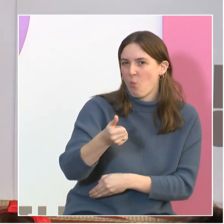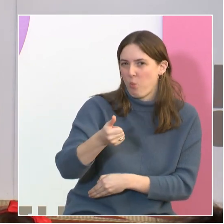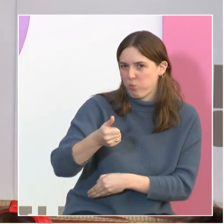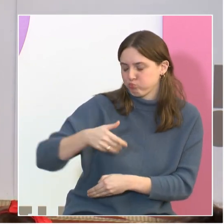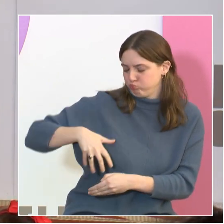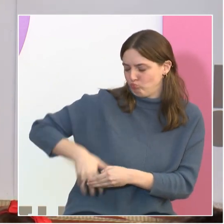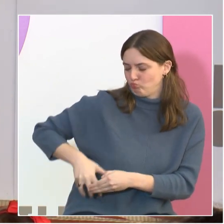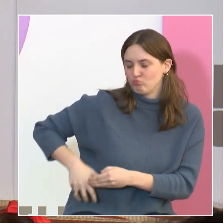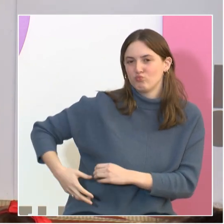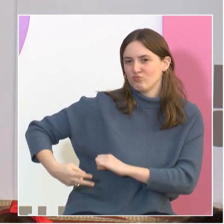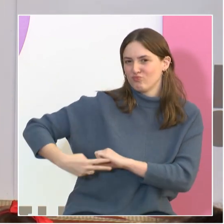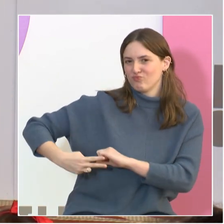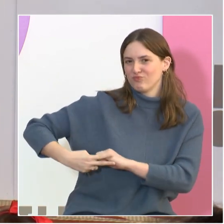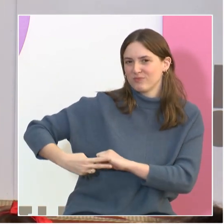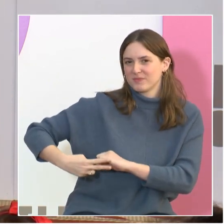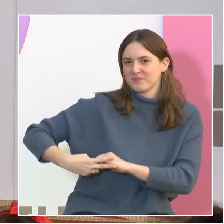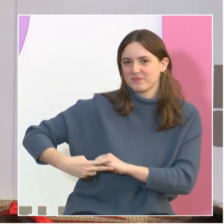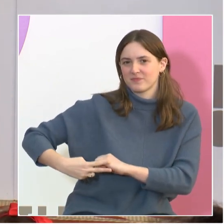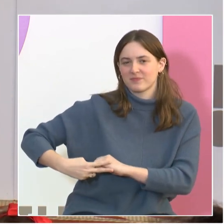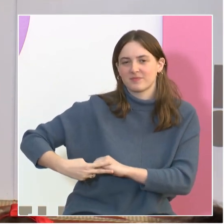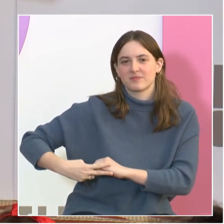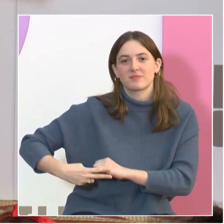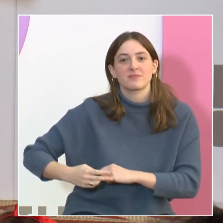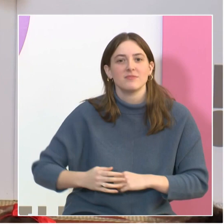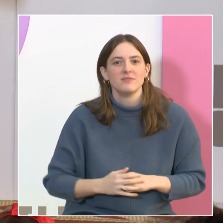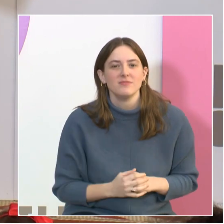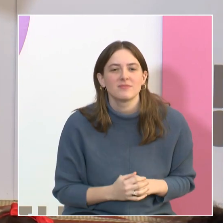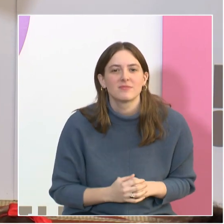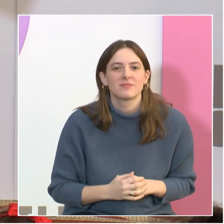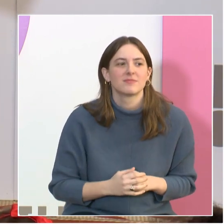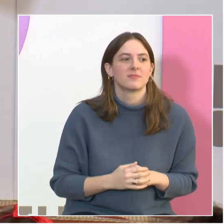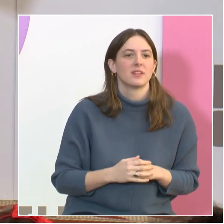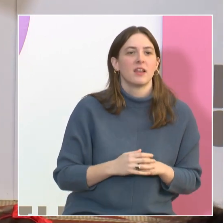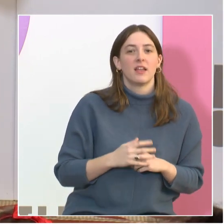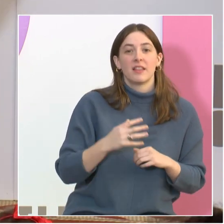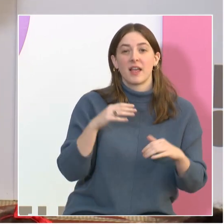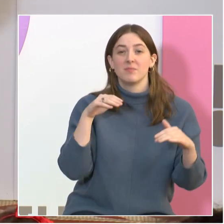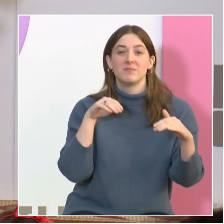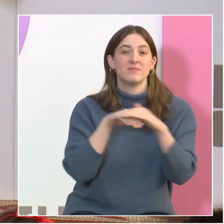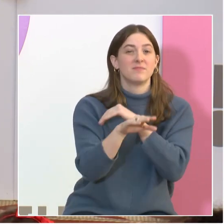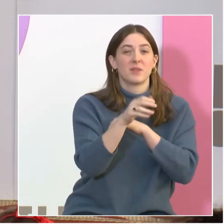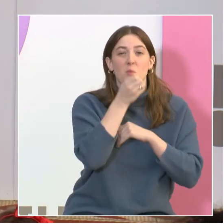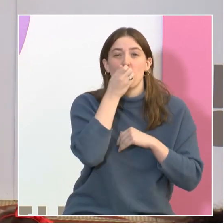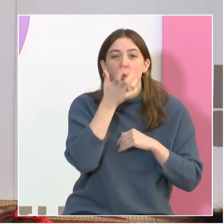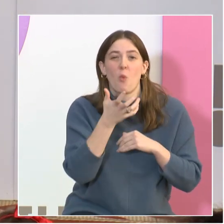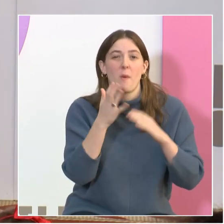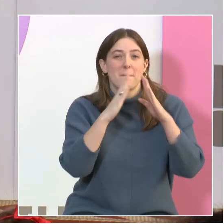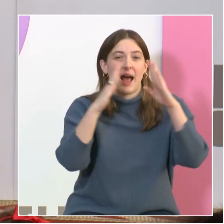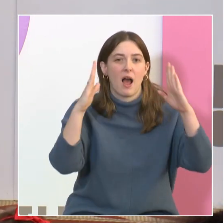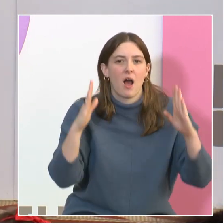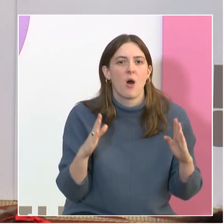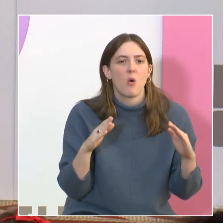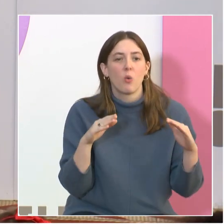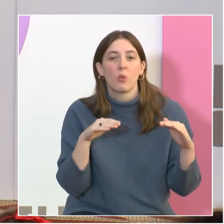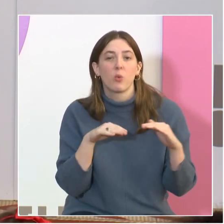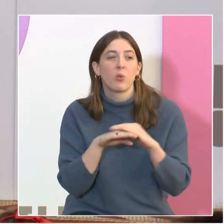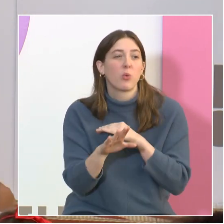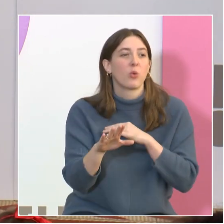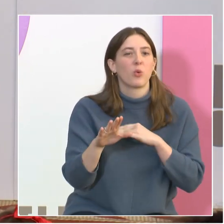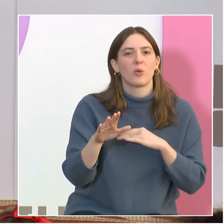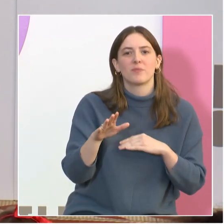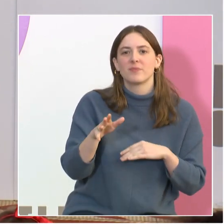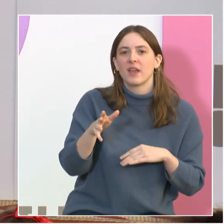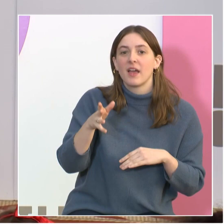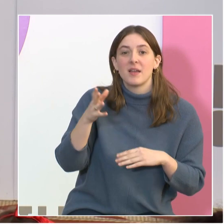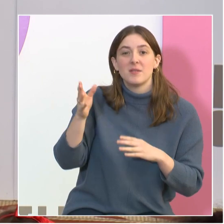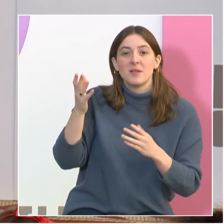tomorrow. Whoa. Then he went into his warm house. He told his mother all about